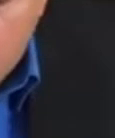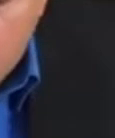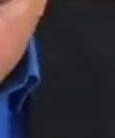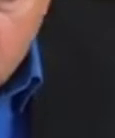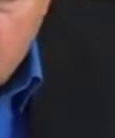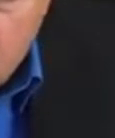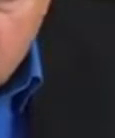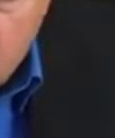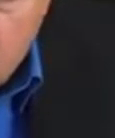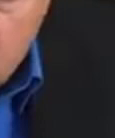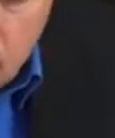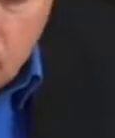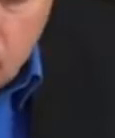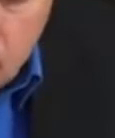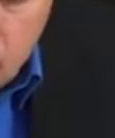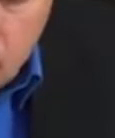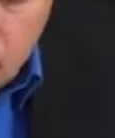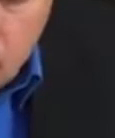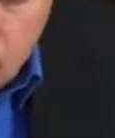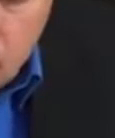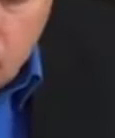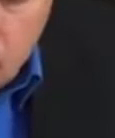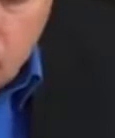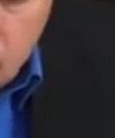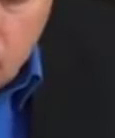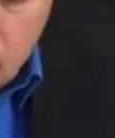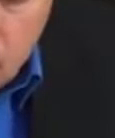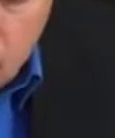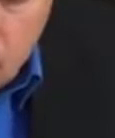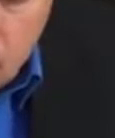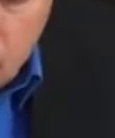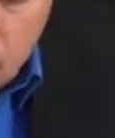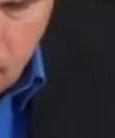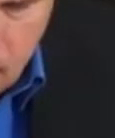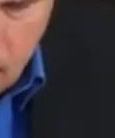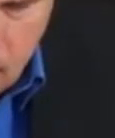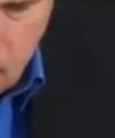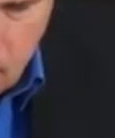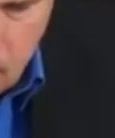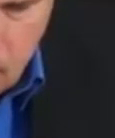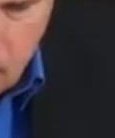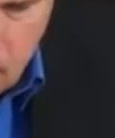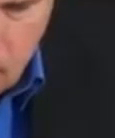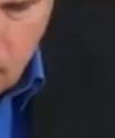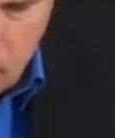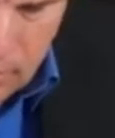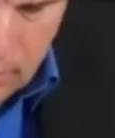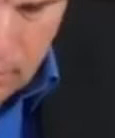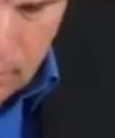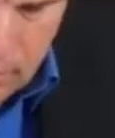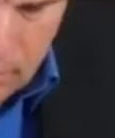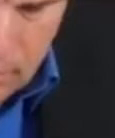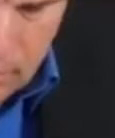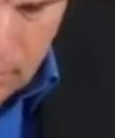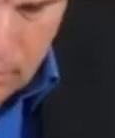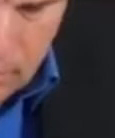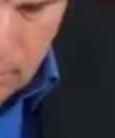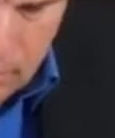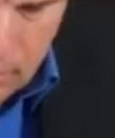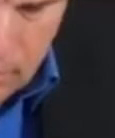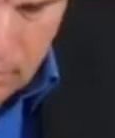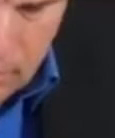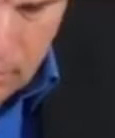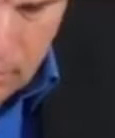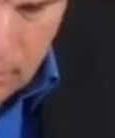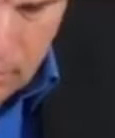with ugly words to destroy your spirit every day. Because he comes out every day with the